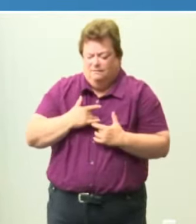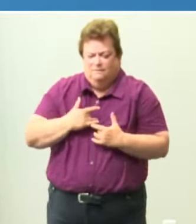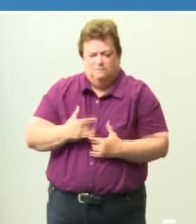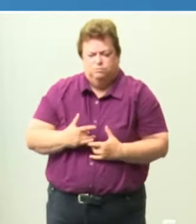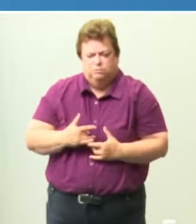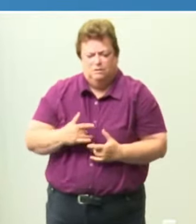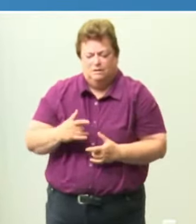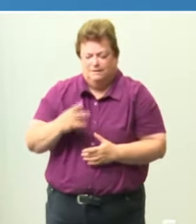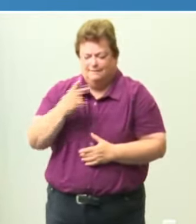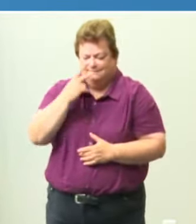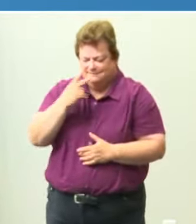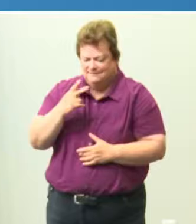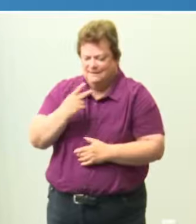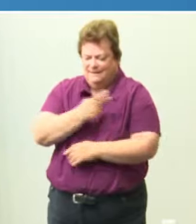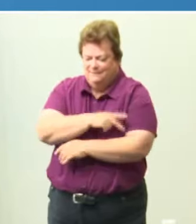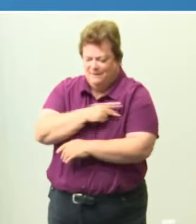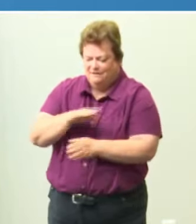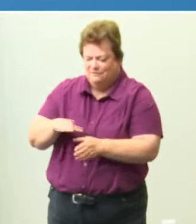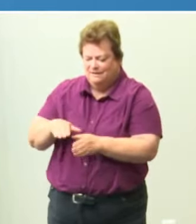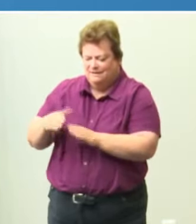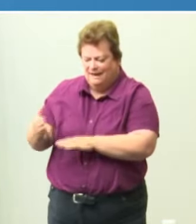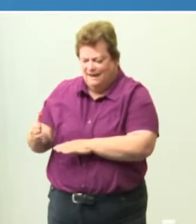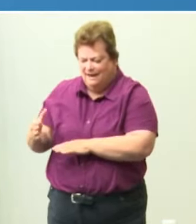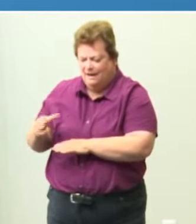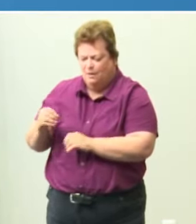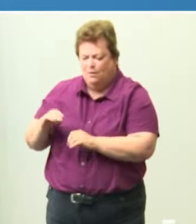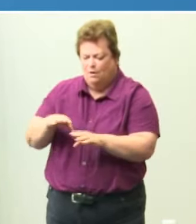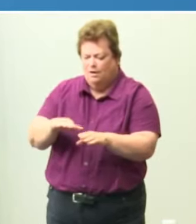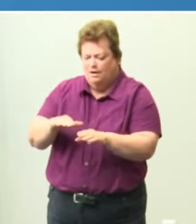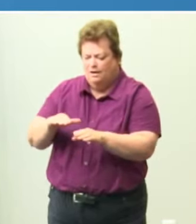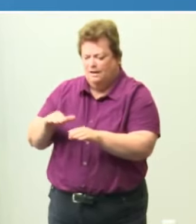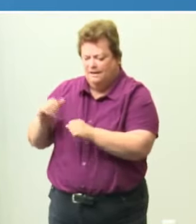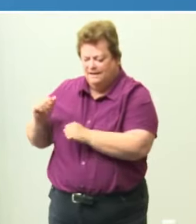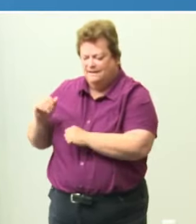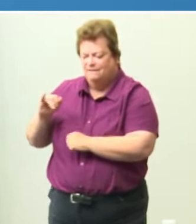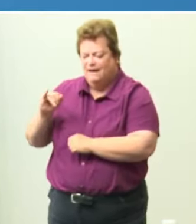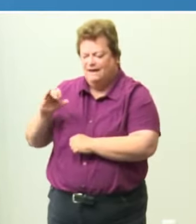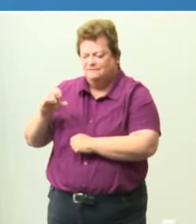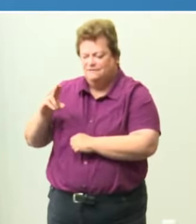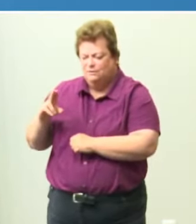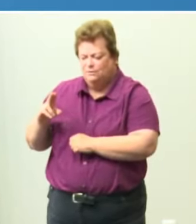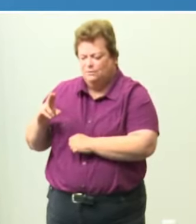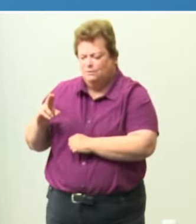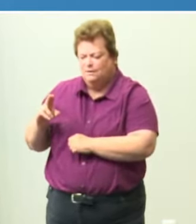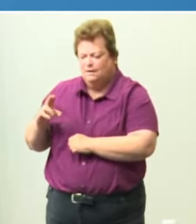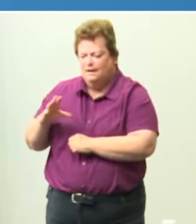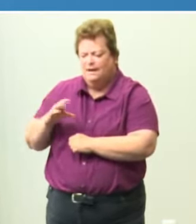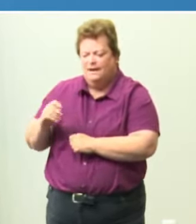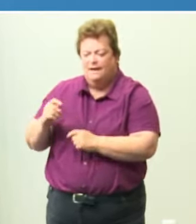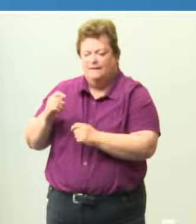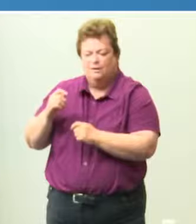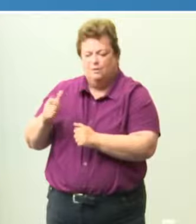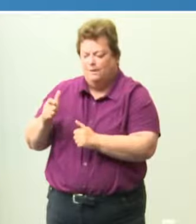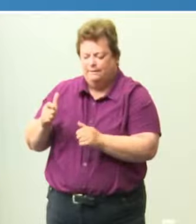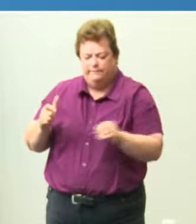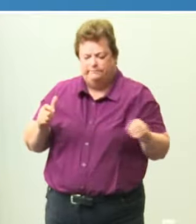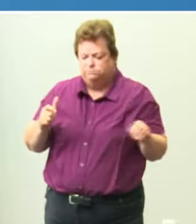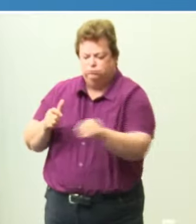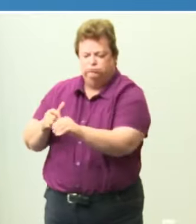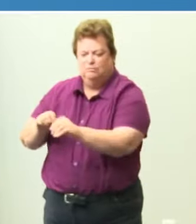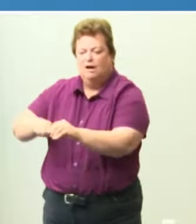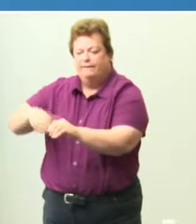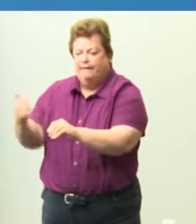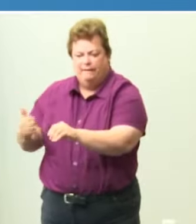somebody die or move out of the unit because they were or out of the isolation, and very quickly we'd get another patient in. Many